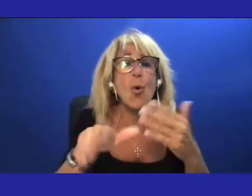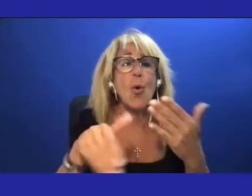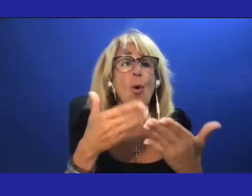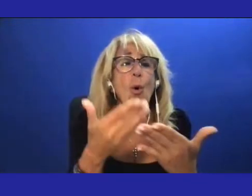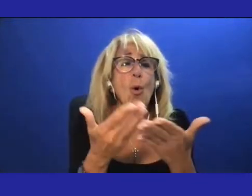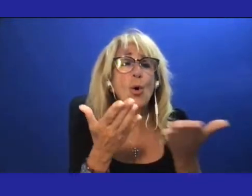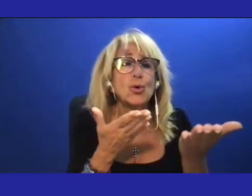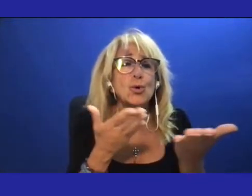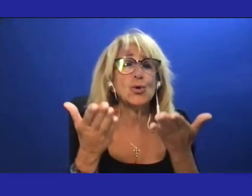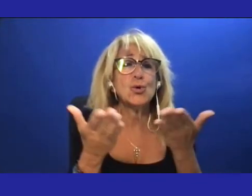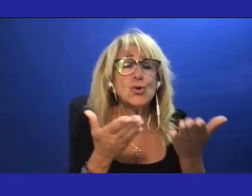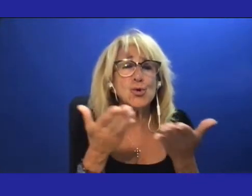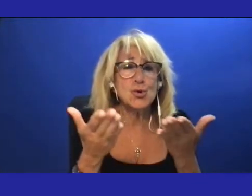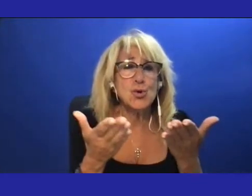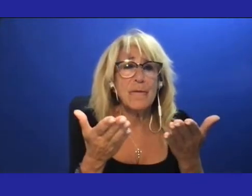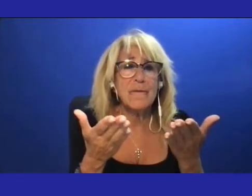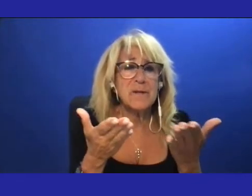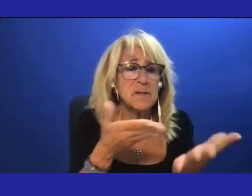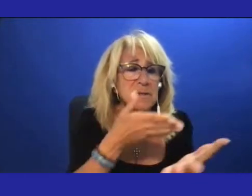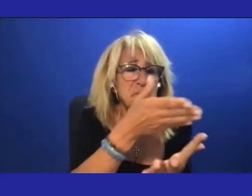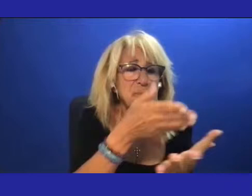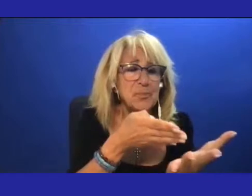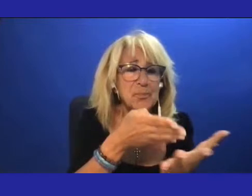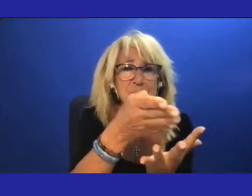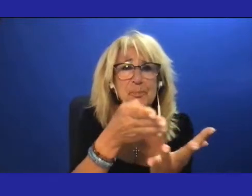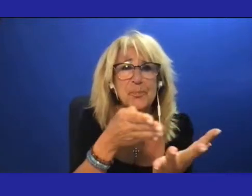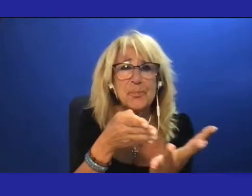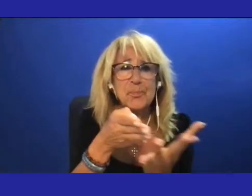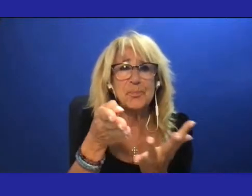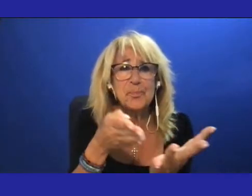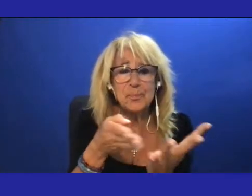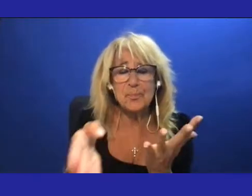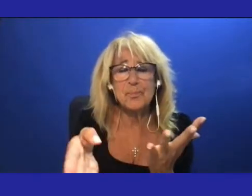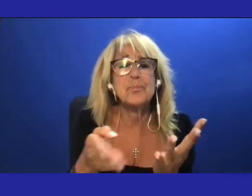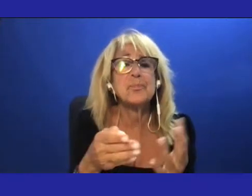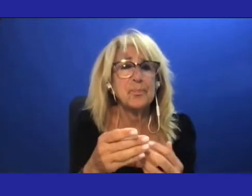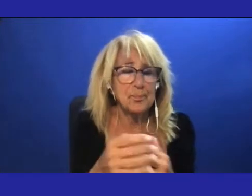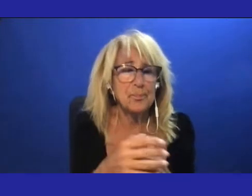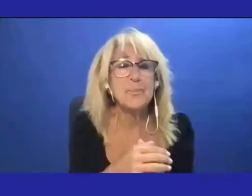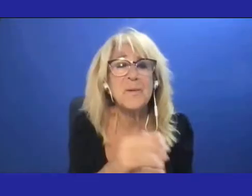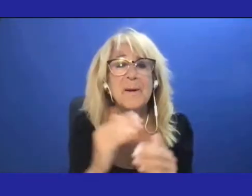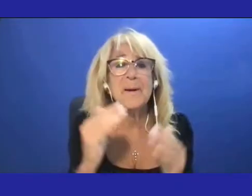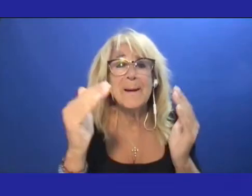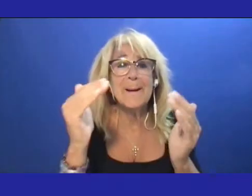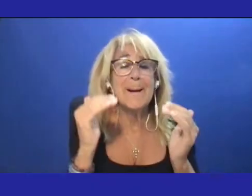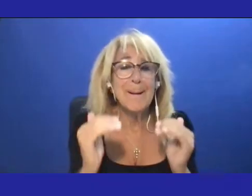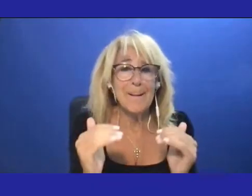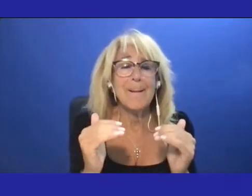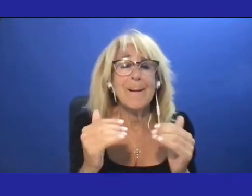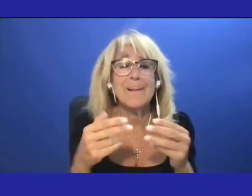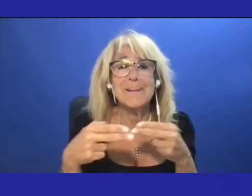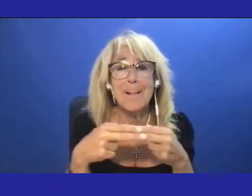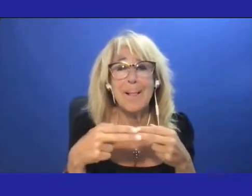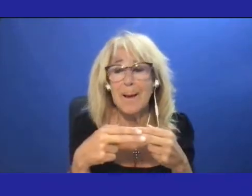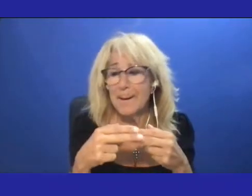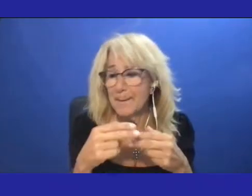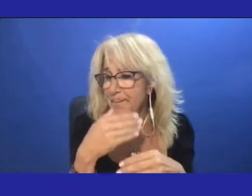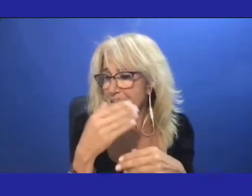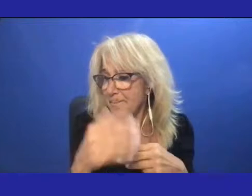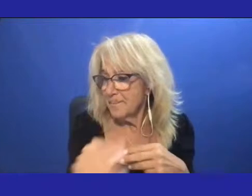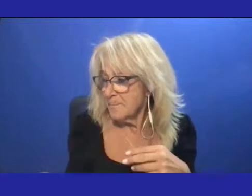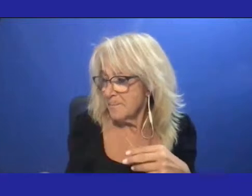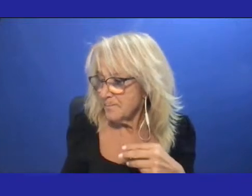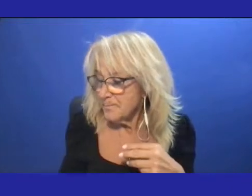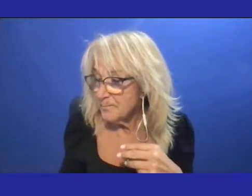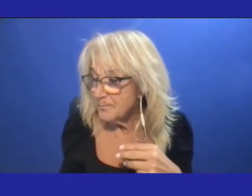provider realm, which is health and hospitals as a provider. On the next slide, we will quickly take a look at the